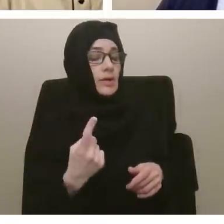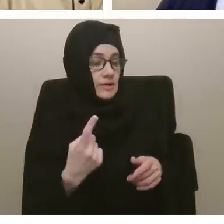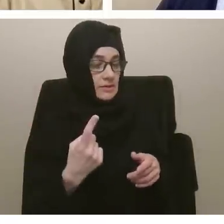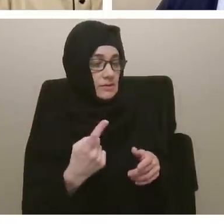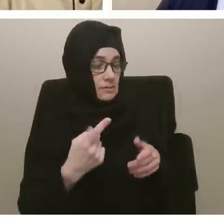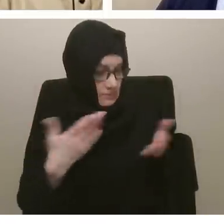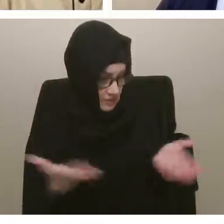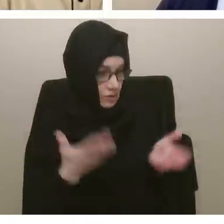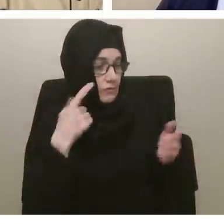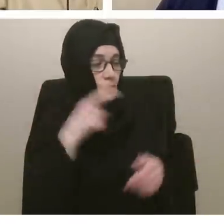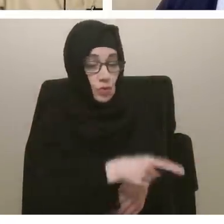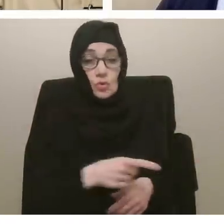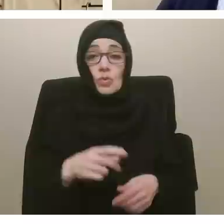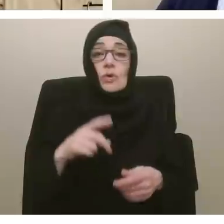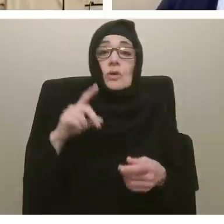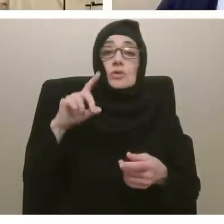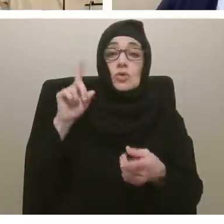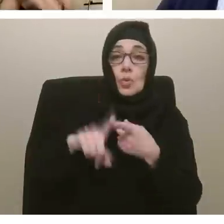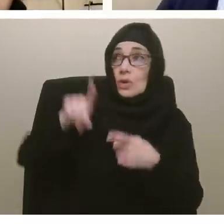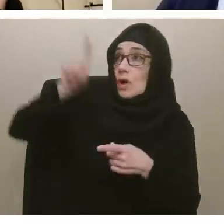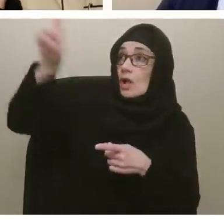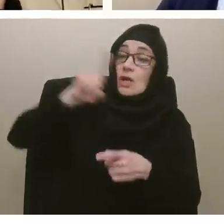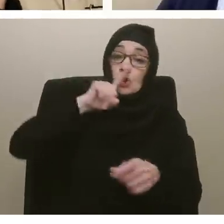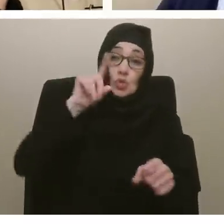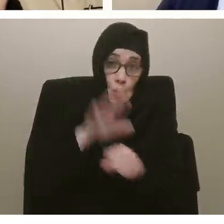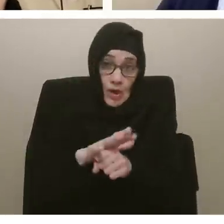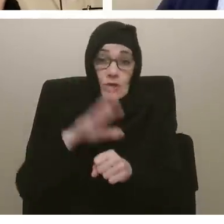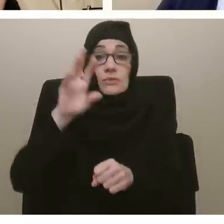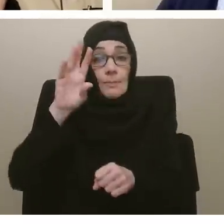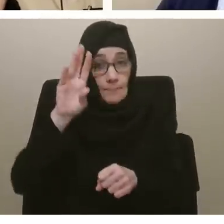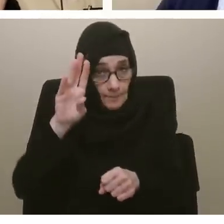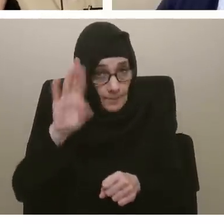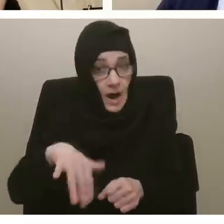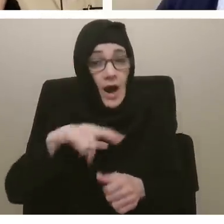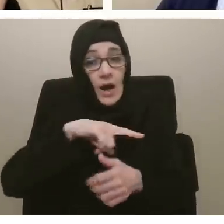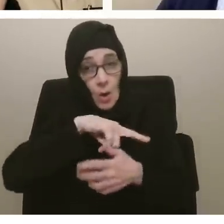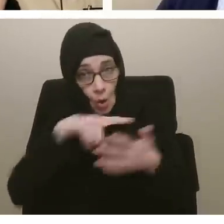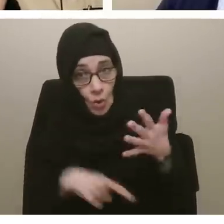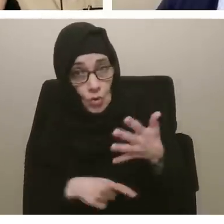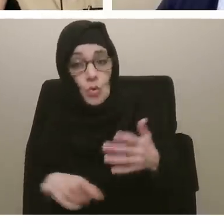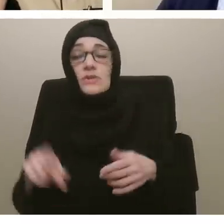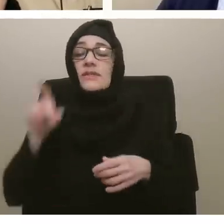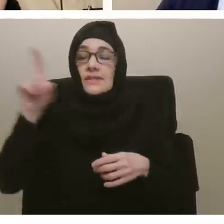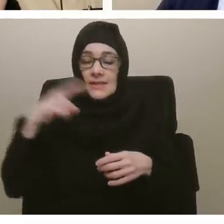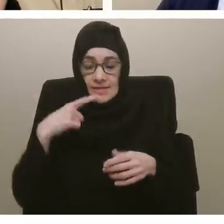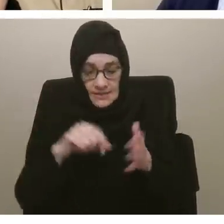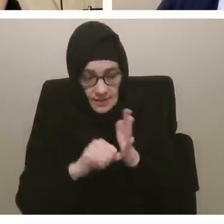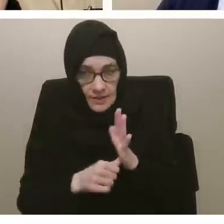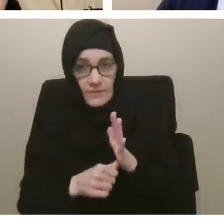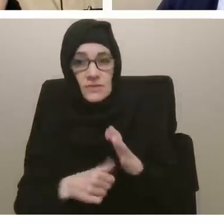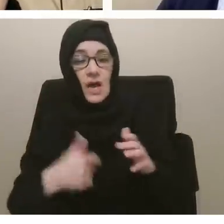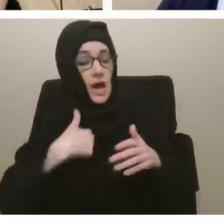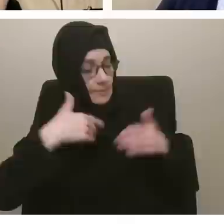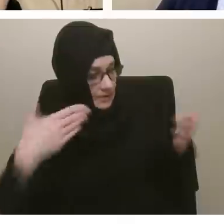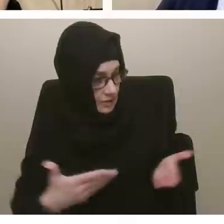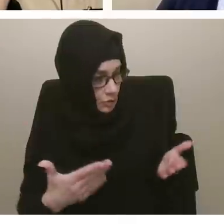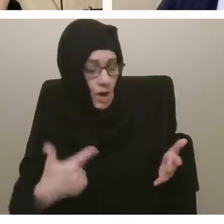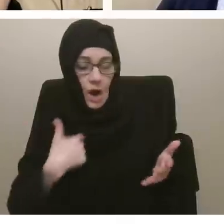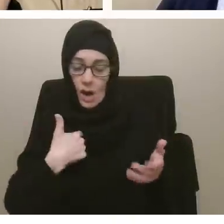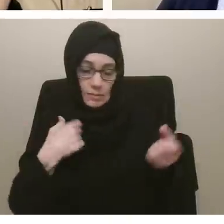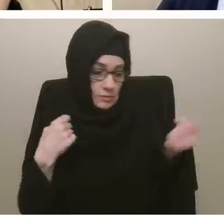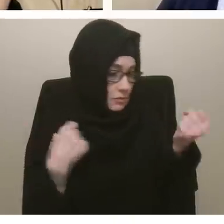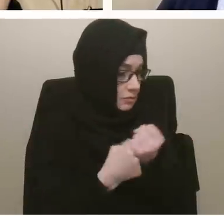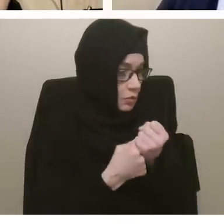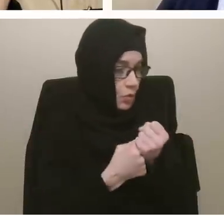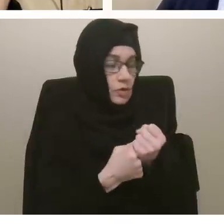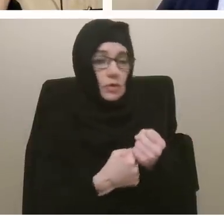these forms of creation and shows and comforts him, look, I am still here and I'm going to give you this revelation. I am al-hafidh. I am the preserver. I